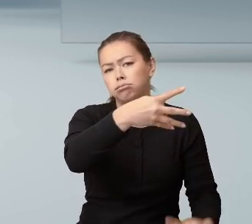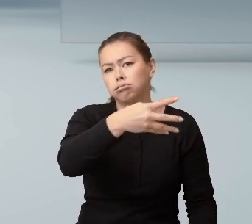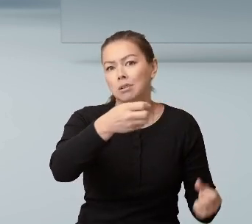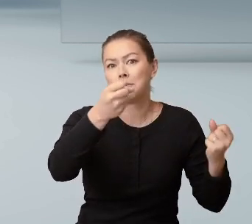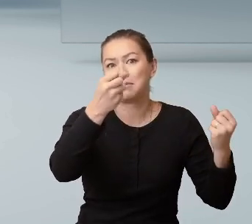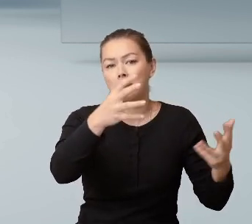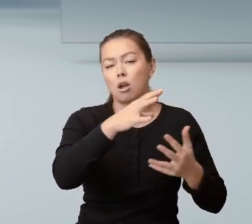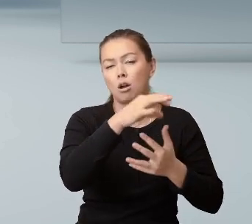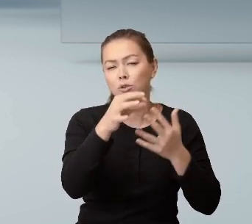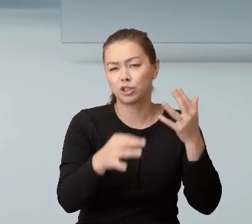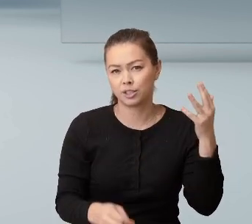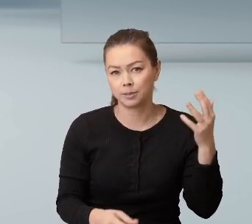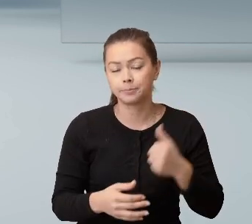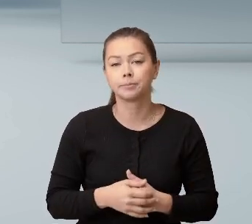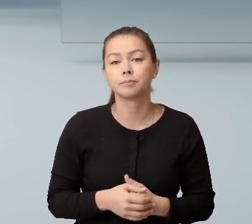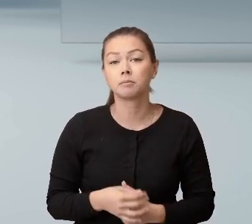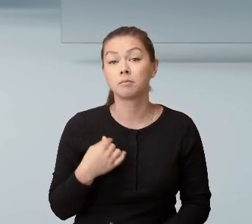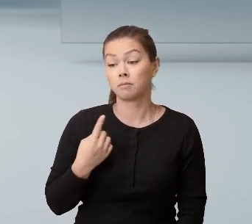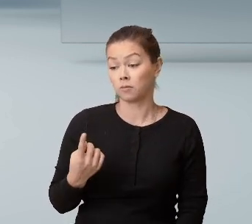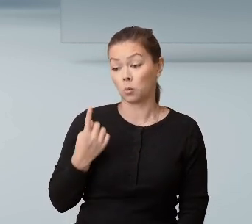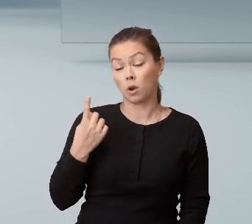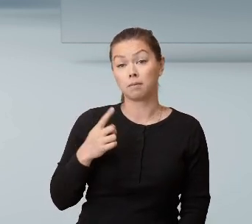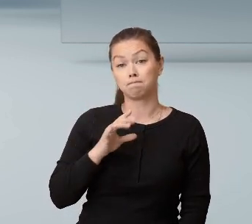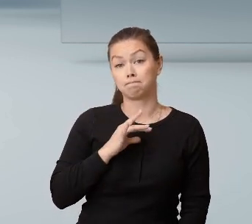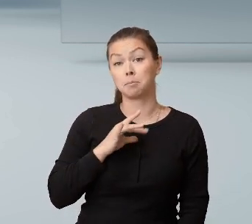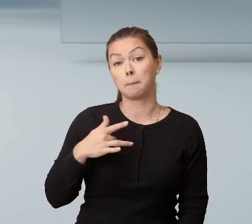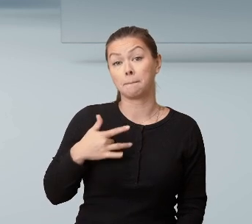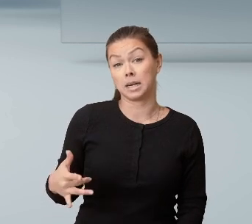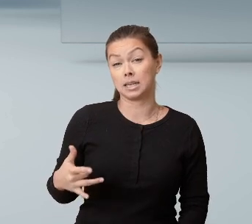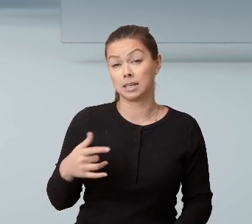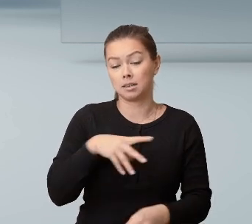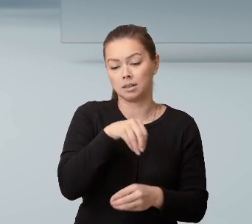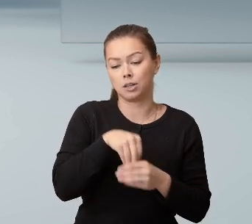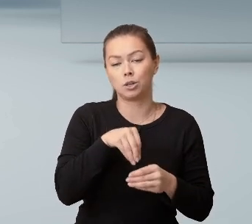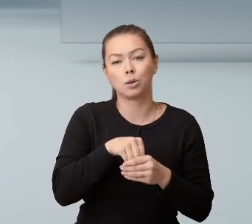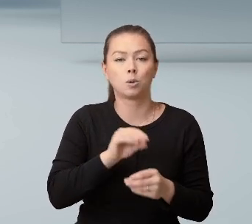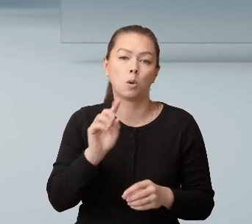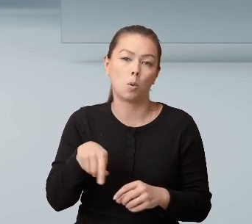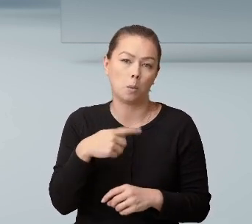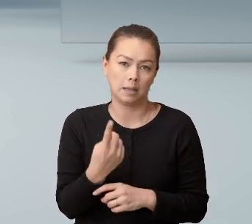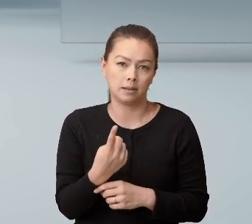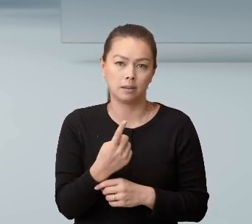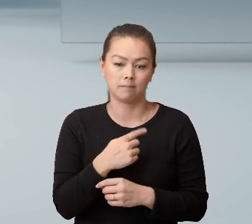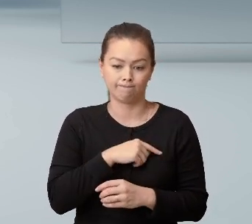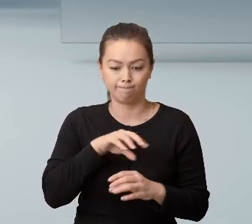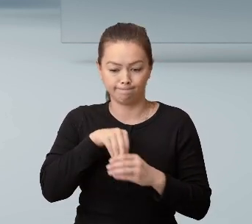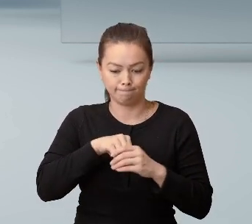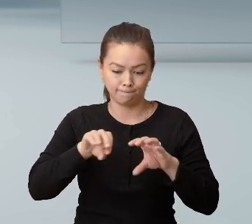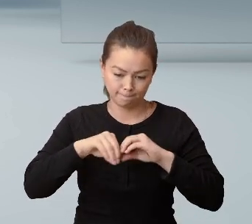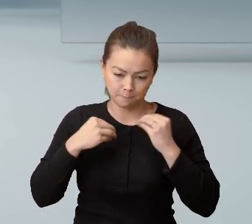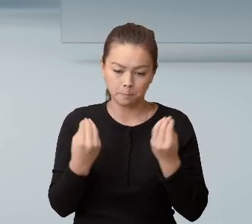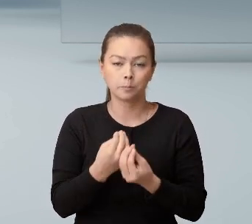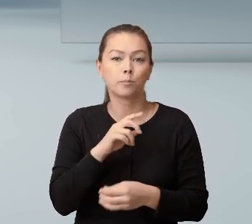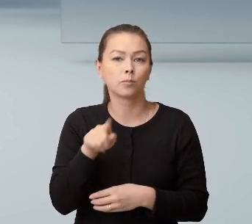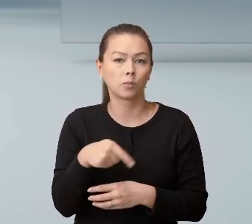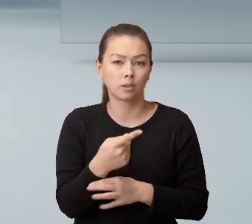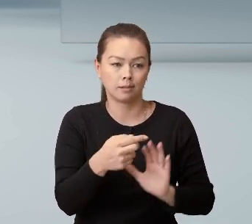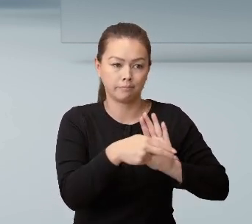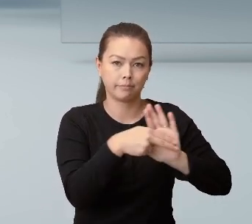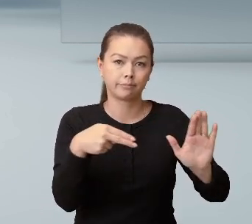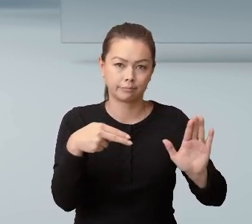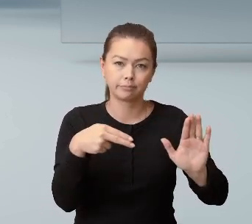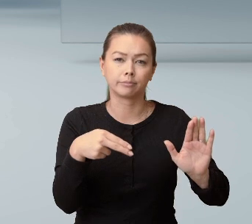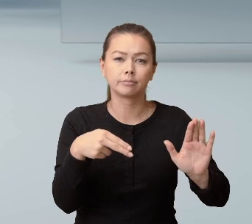One common one we see, as I mentioned, is like internal only, just for the organization. So if you imagine you create a label